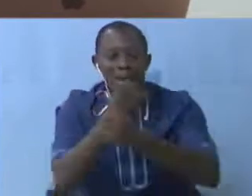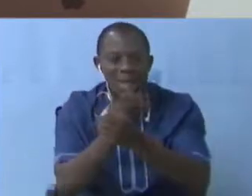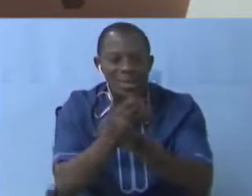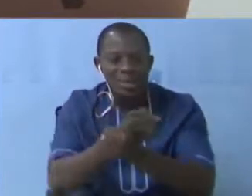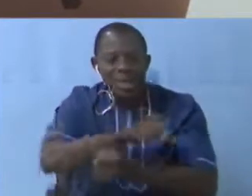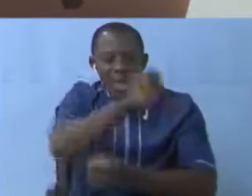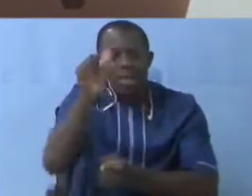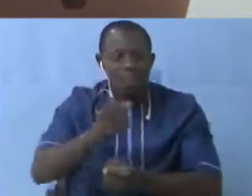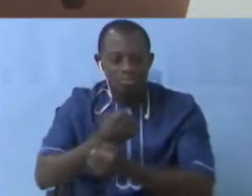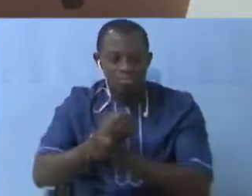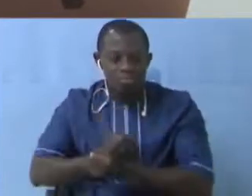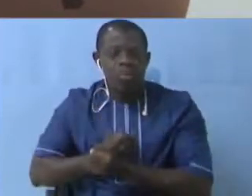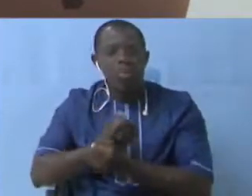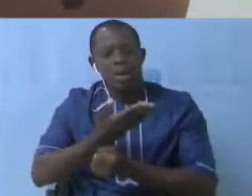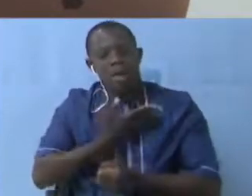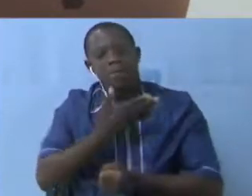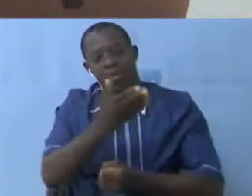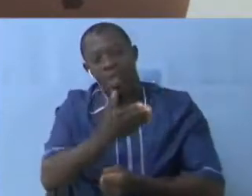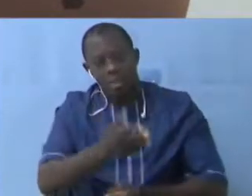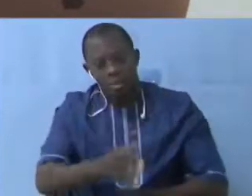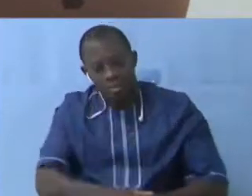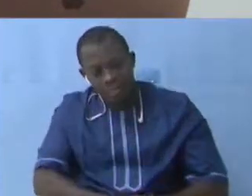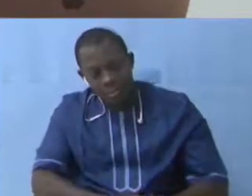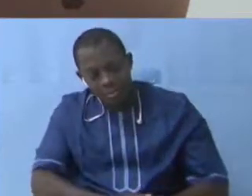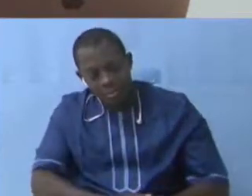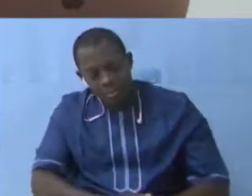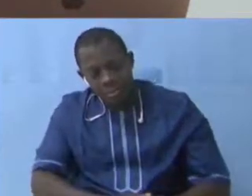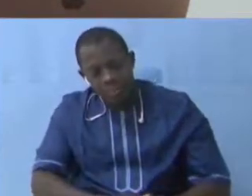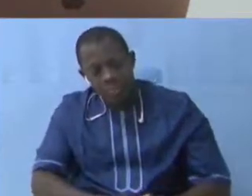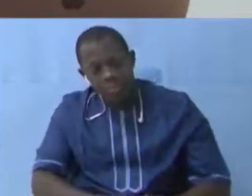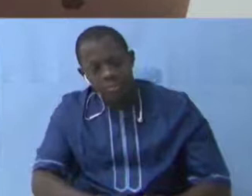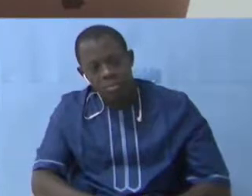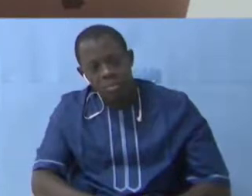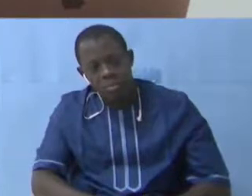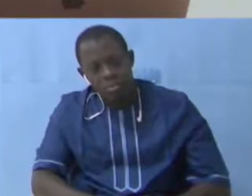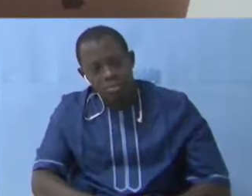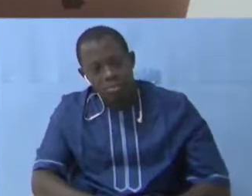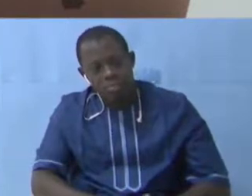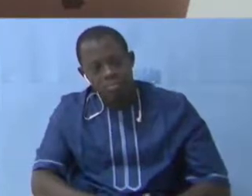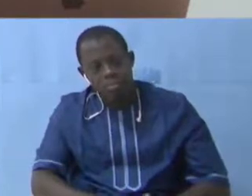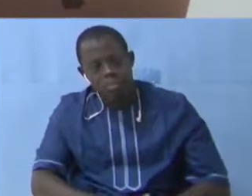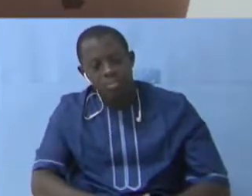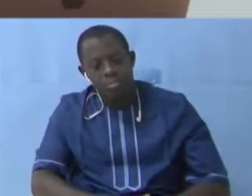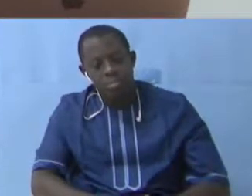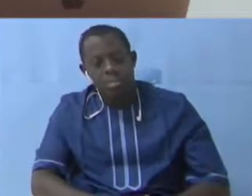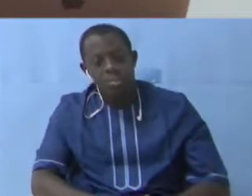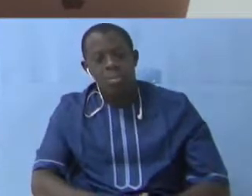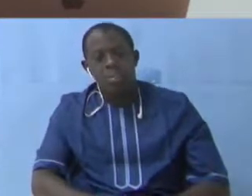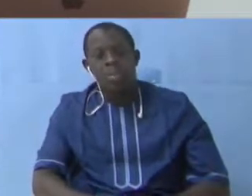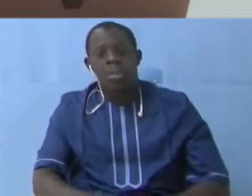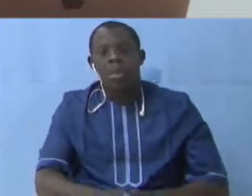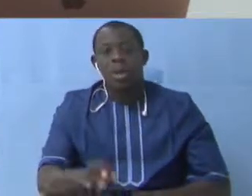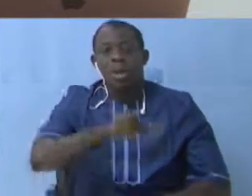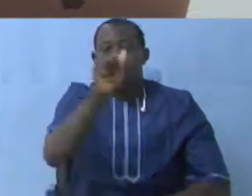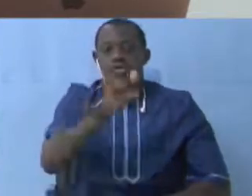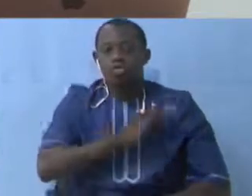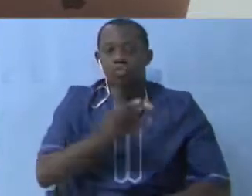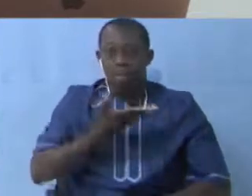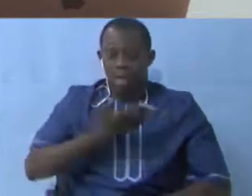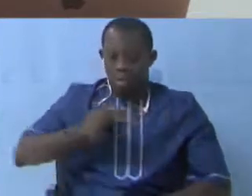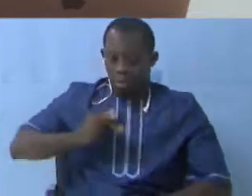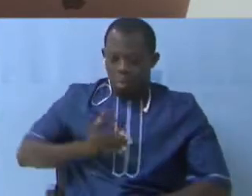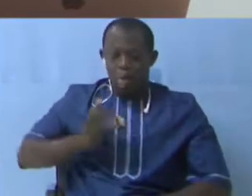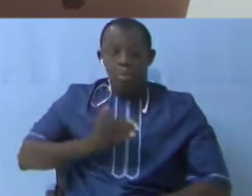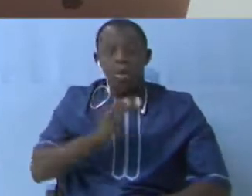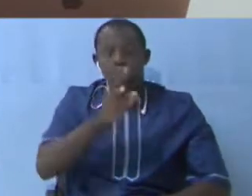mooy jamono jiñ jàppee Ousainou Darboe ak ñeneen teg leen benn béréb. Where there were also women who were arrested and detained? Amoon na